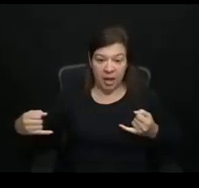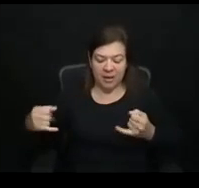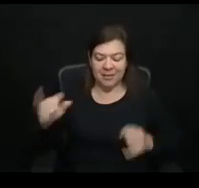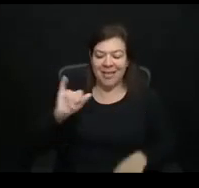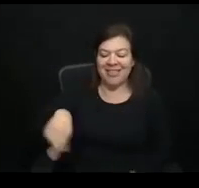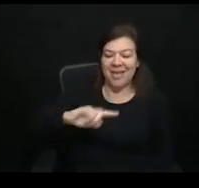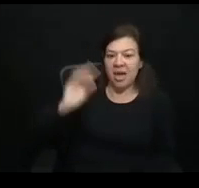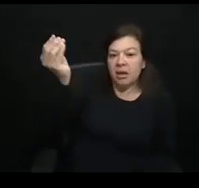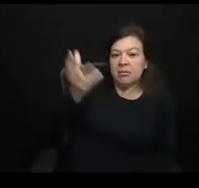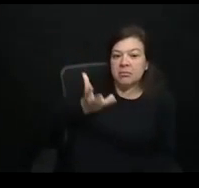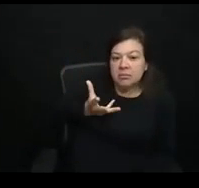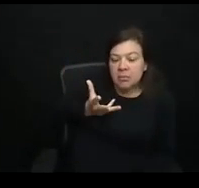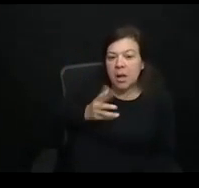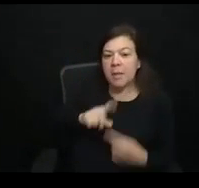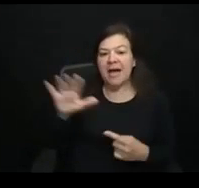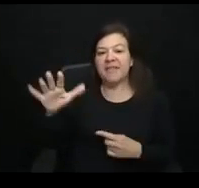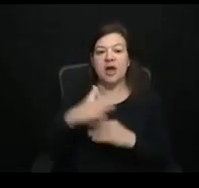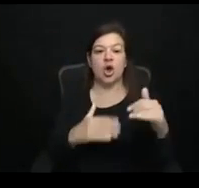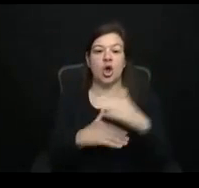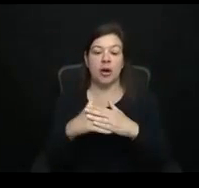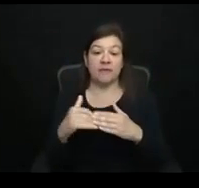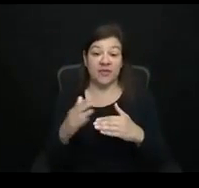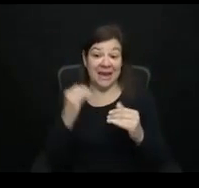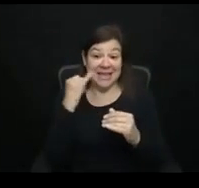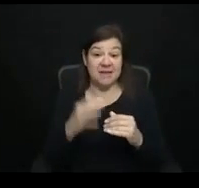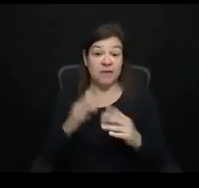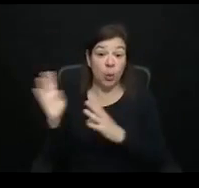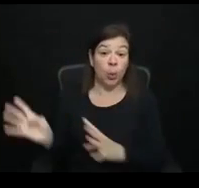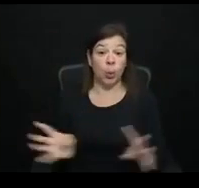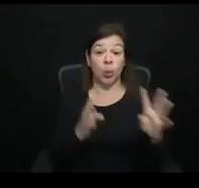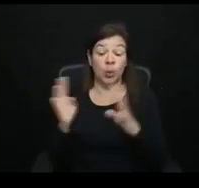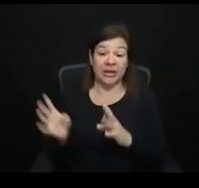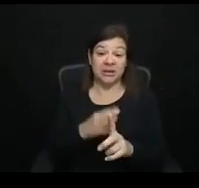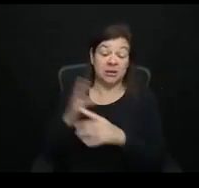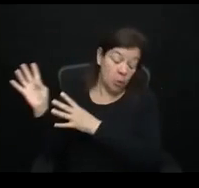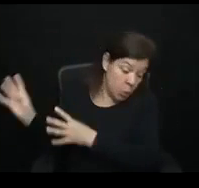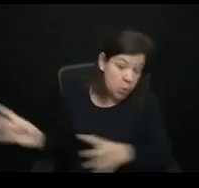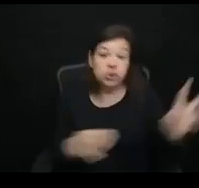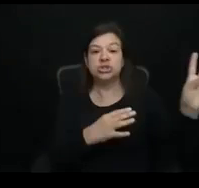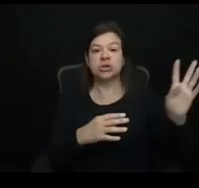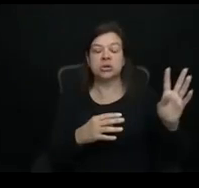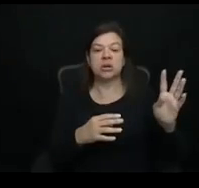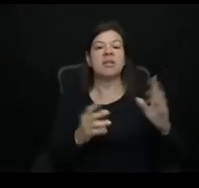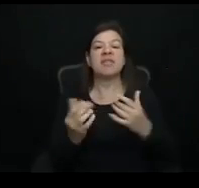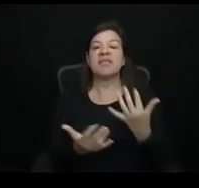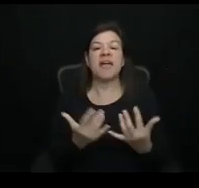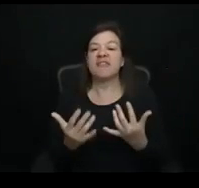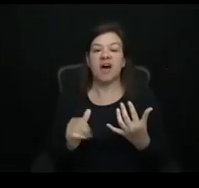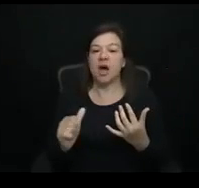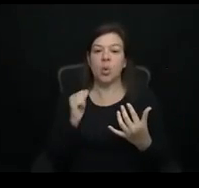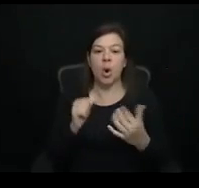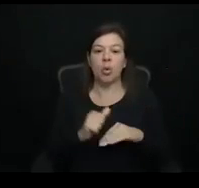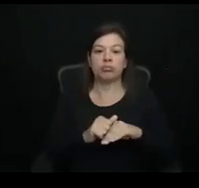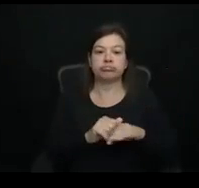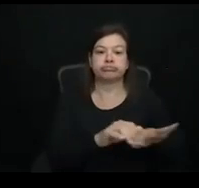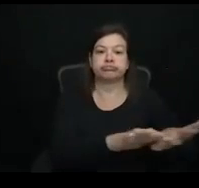their comfort level with the fact that even if a wind event or something occurred, they still feel pretty comfortable that it won't escape. It